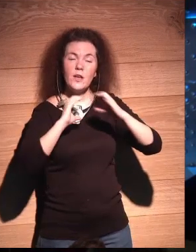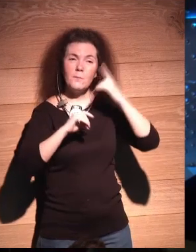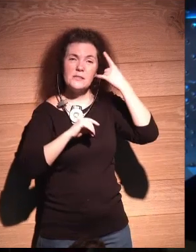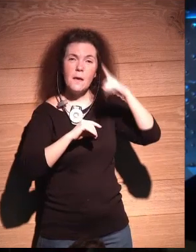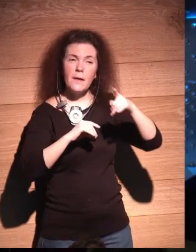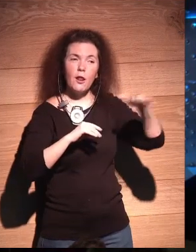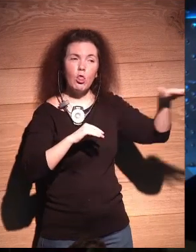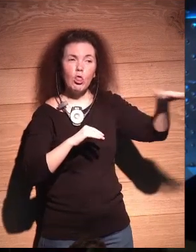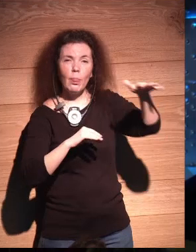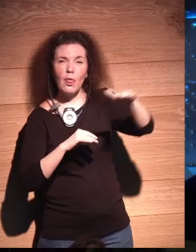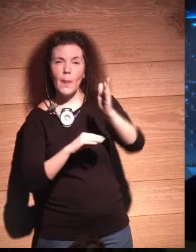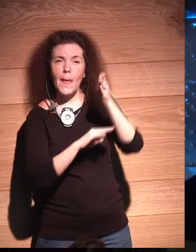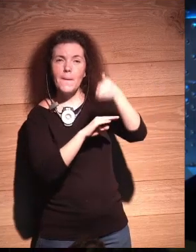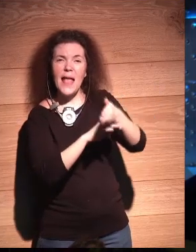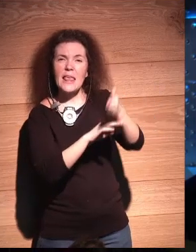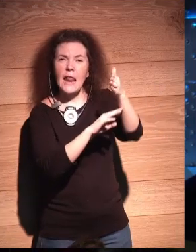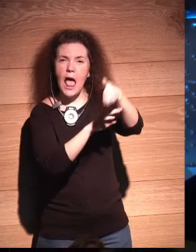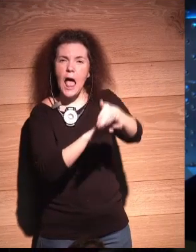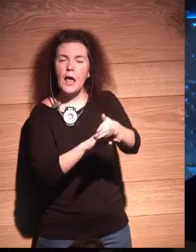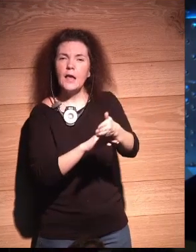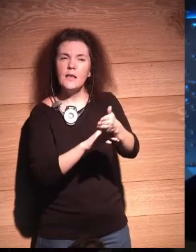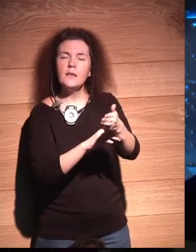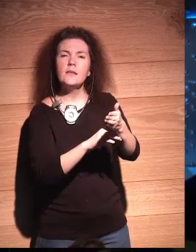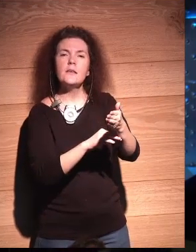territorial. So anyway,